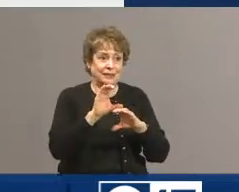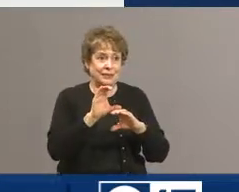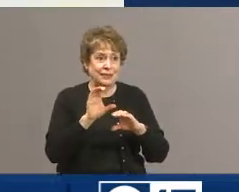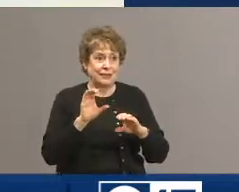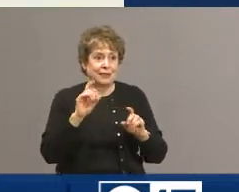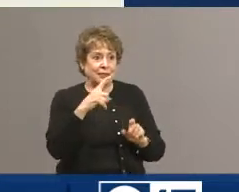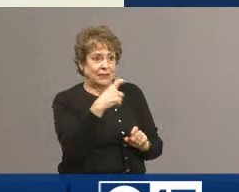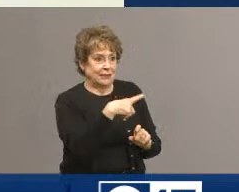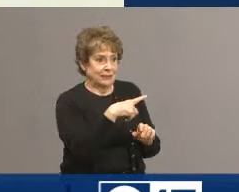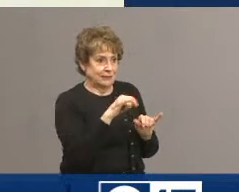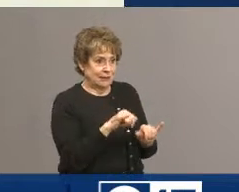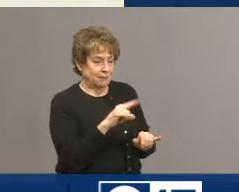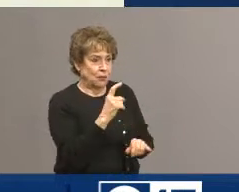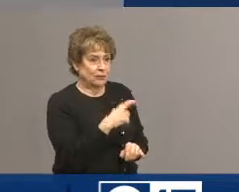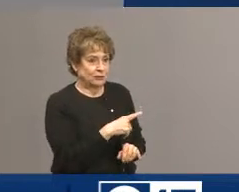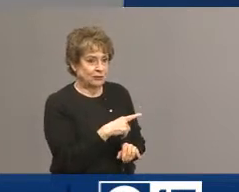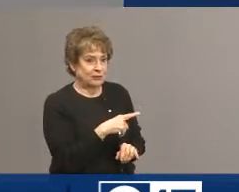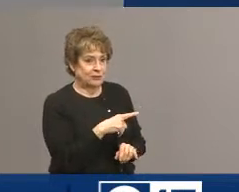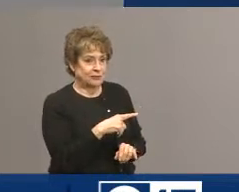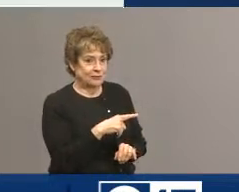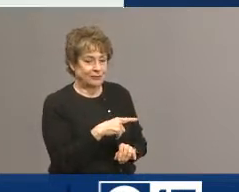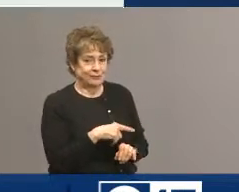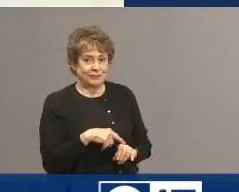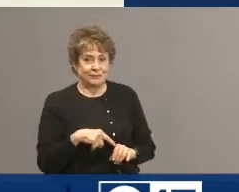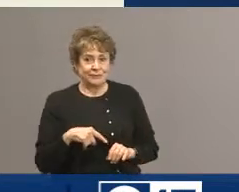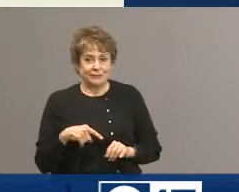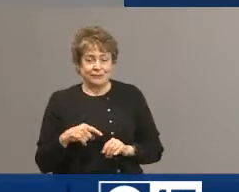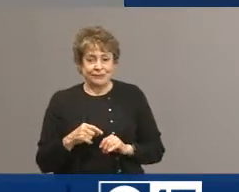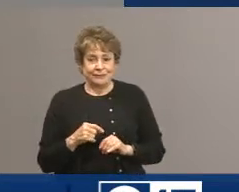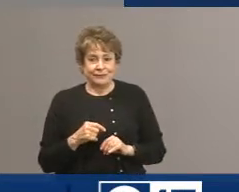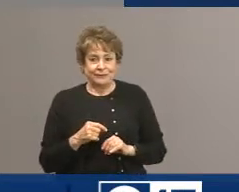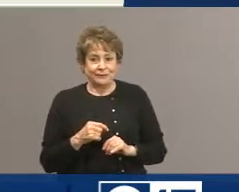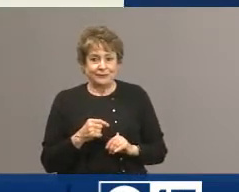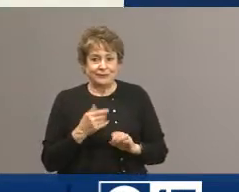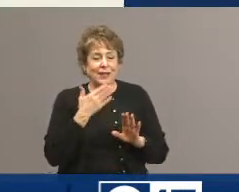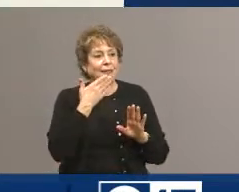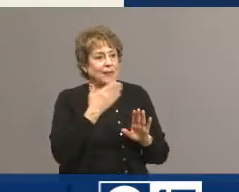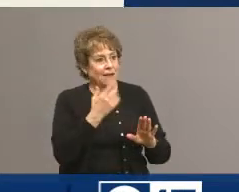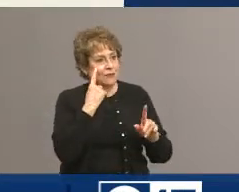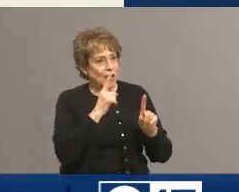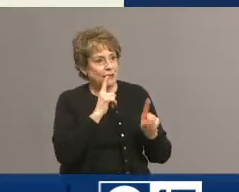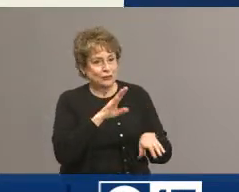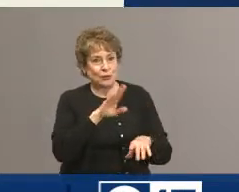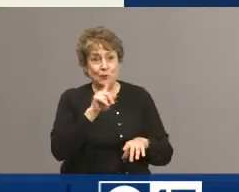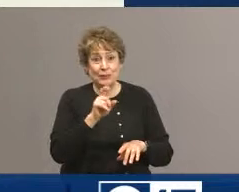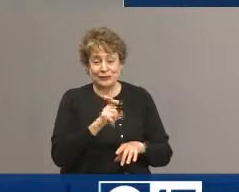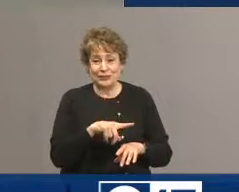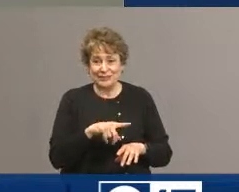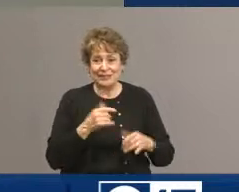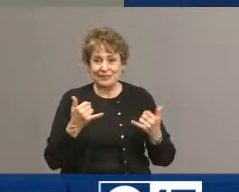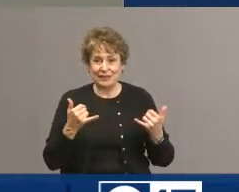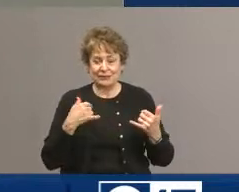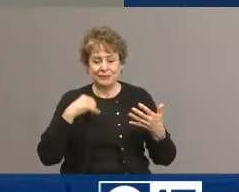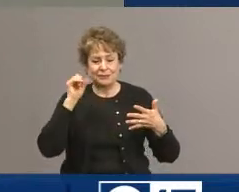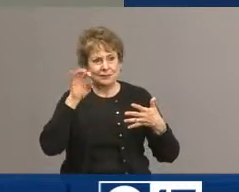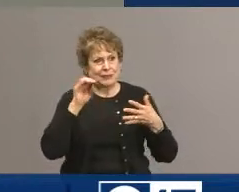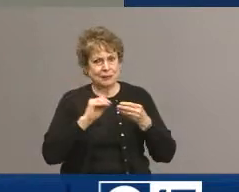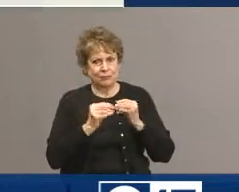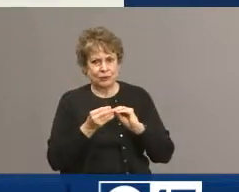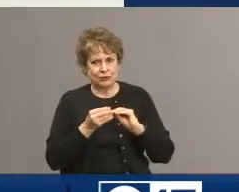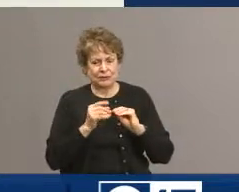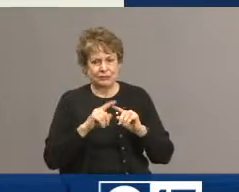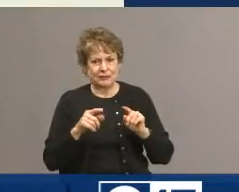these measures moving forward, but we have spoken to a lot of people who said that the situation we are in now